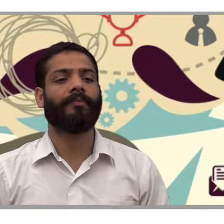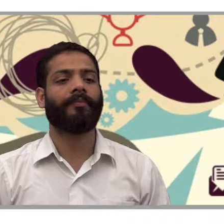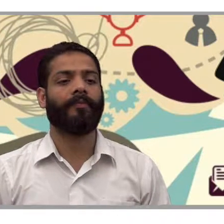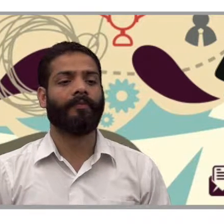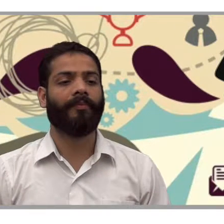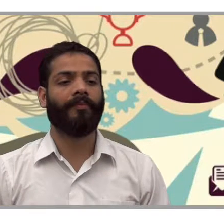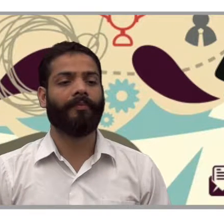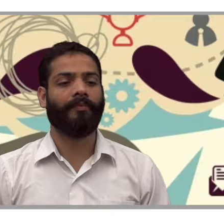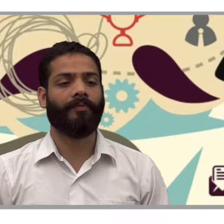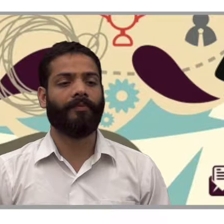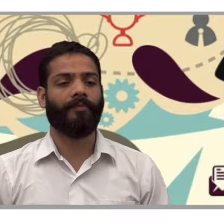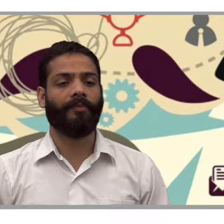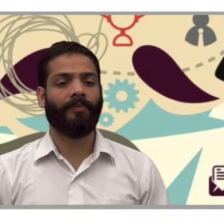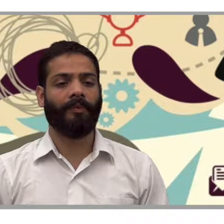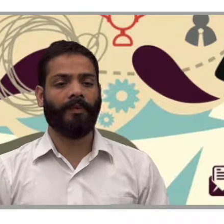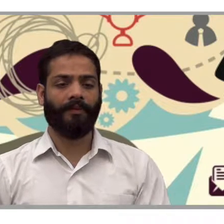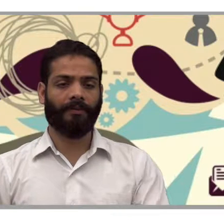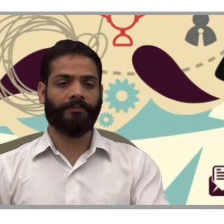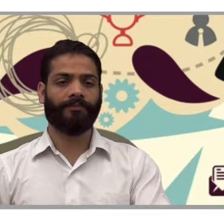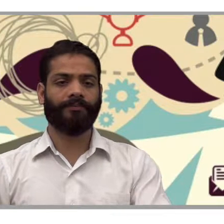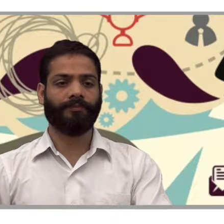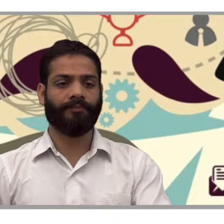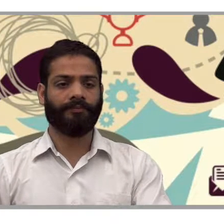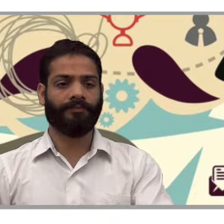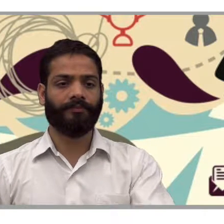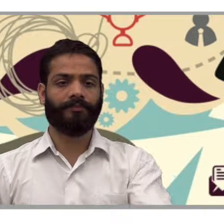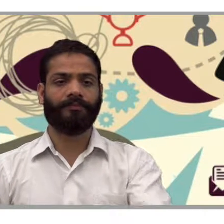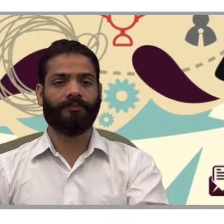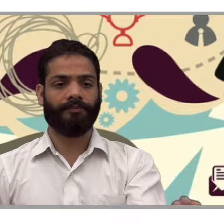Ram is used with a possessive pronoun.